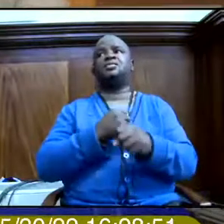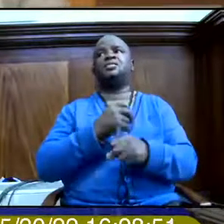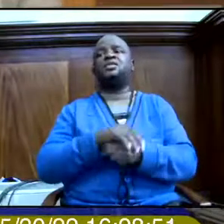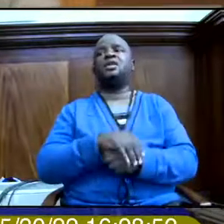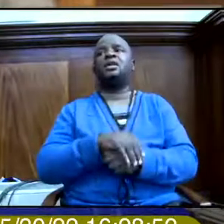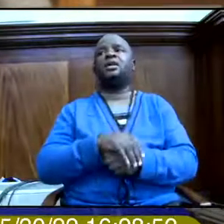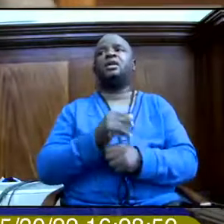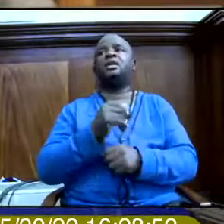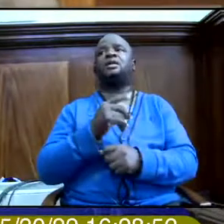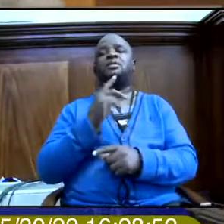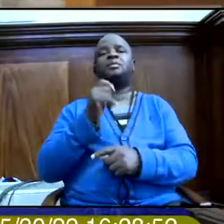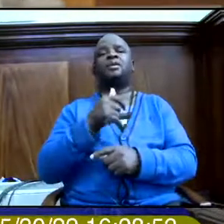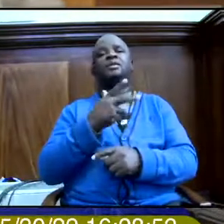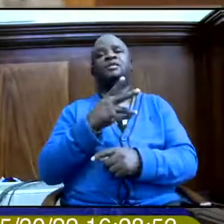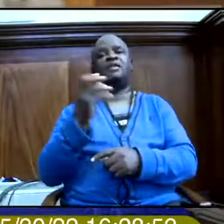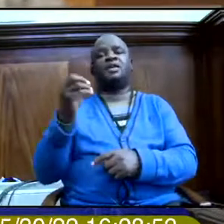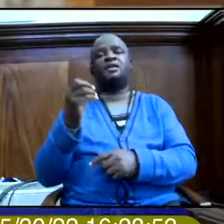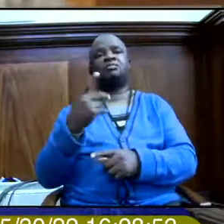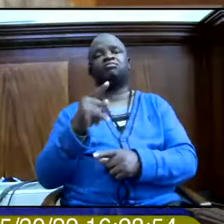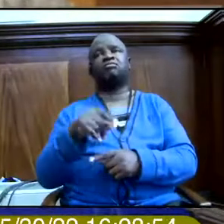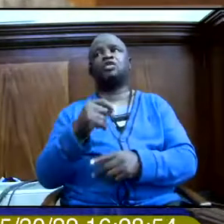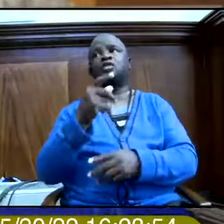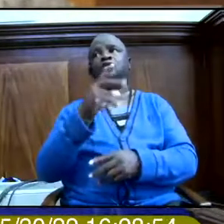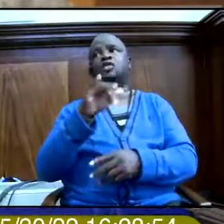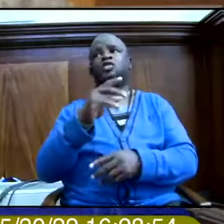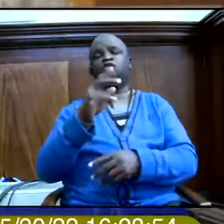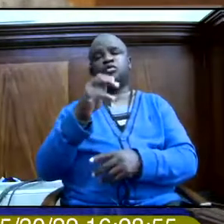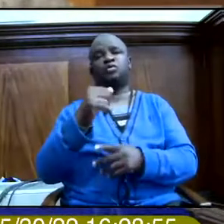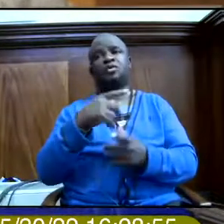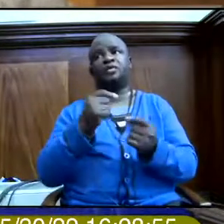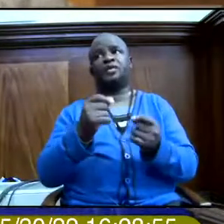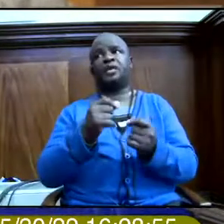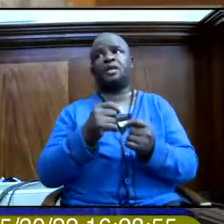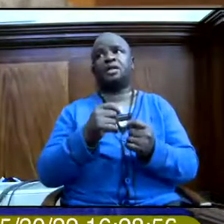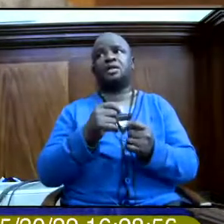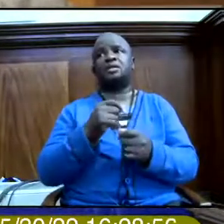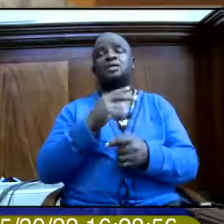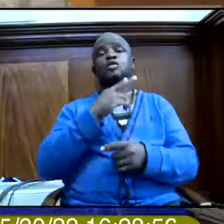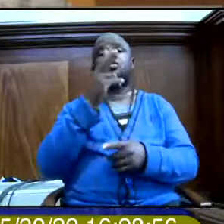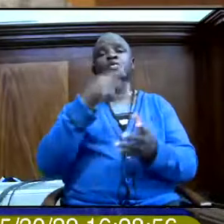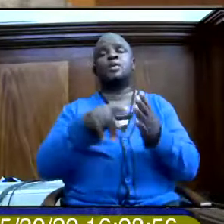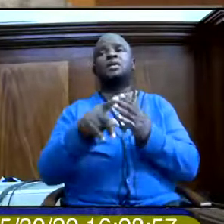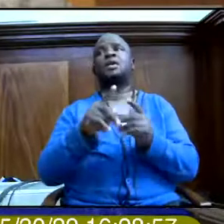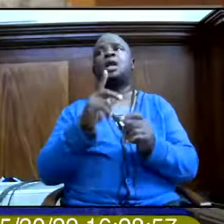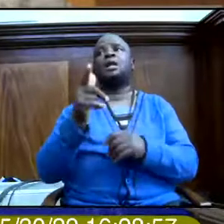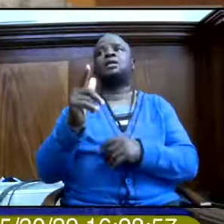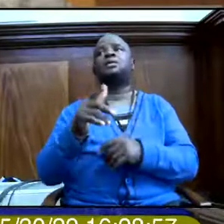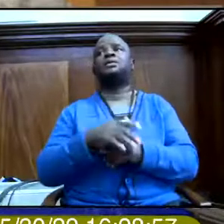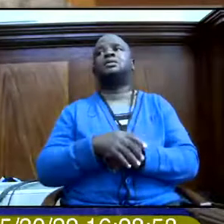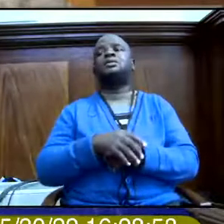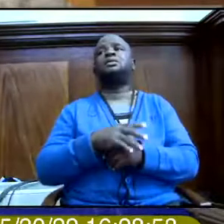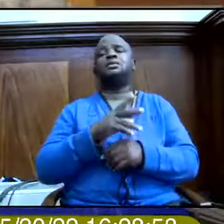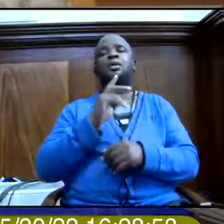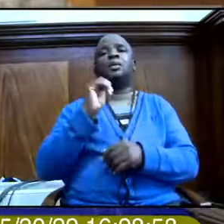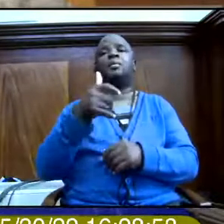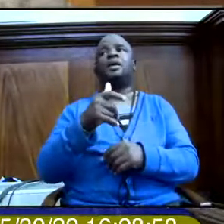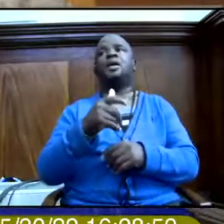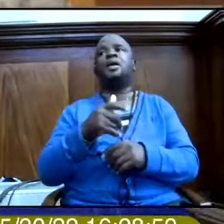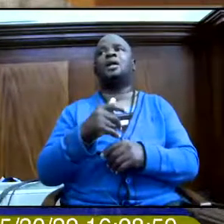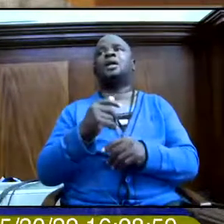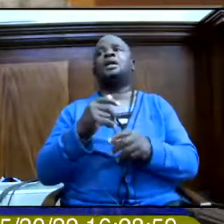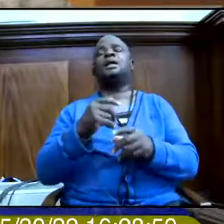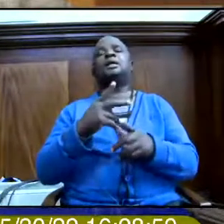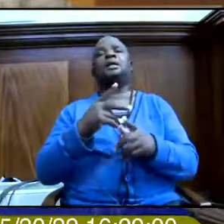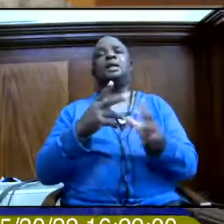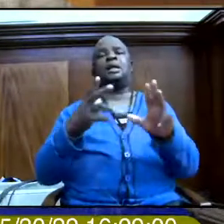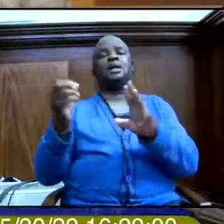pay 500 and something at the end of june two weeks later i'm going to pay 900 runs to buy a